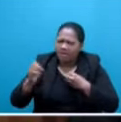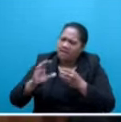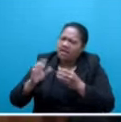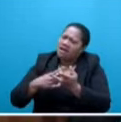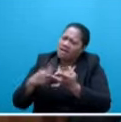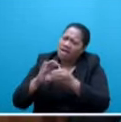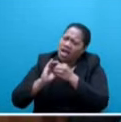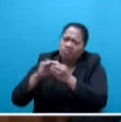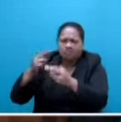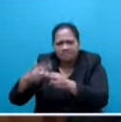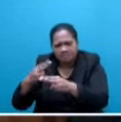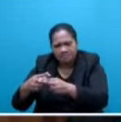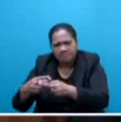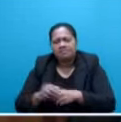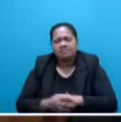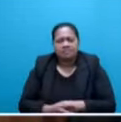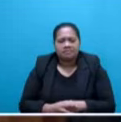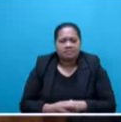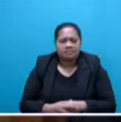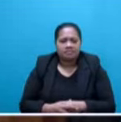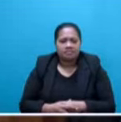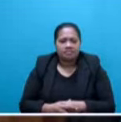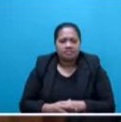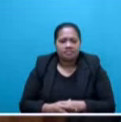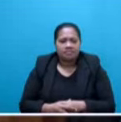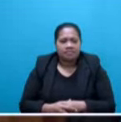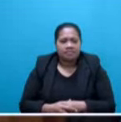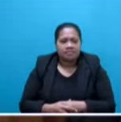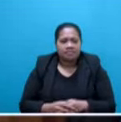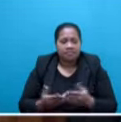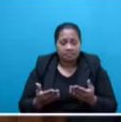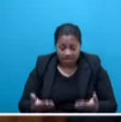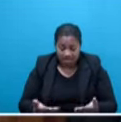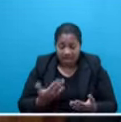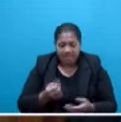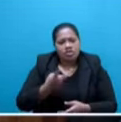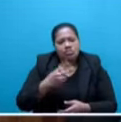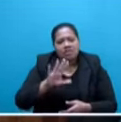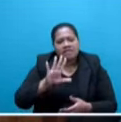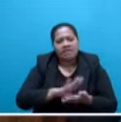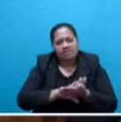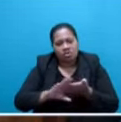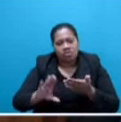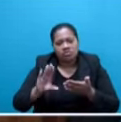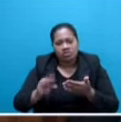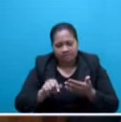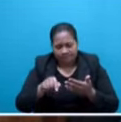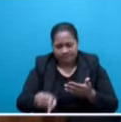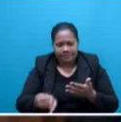In addition, our local cane cutters are demanding up to $25 per ton of cane, excluding the goodwill, food, and cover